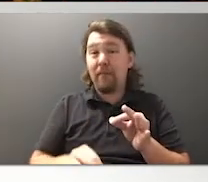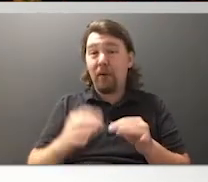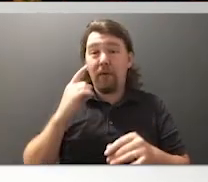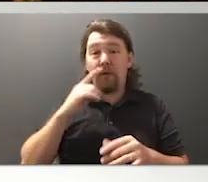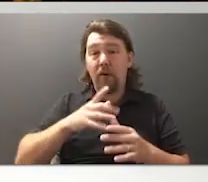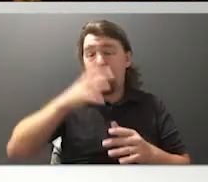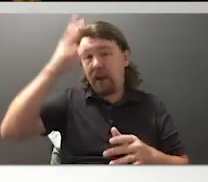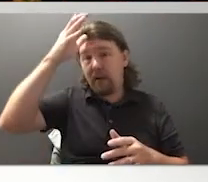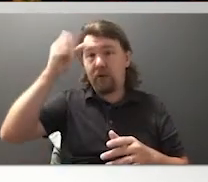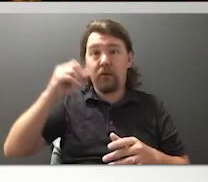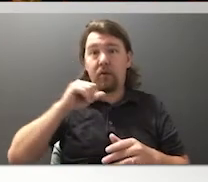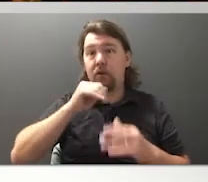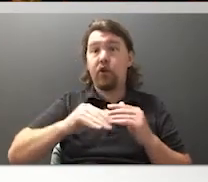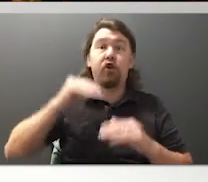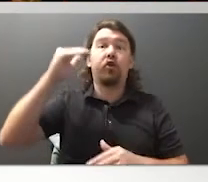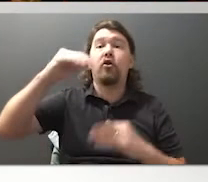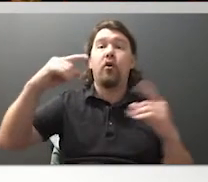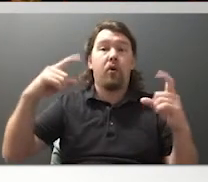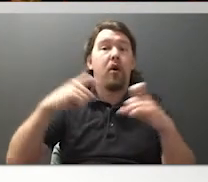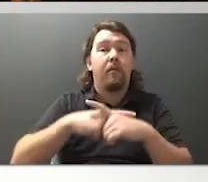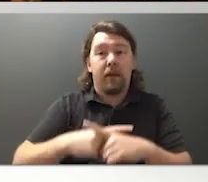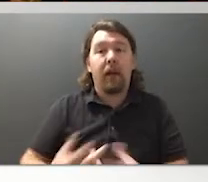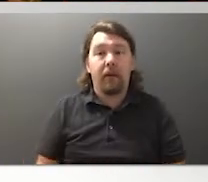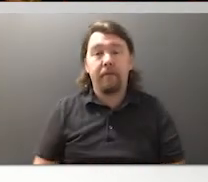so complicated.